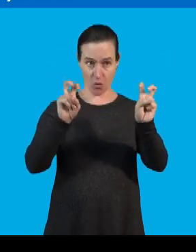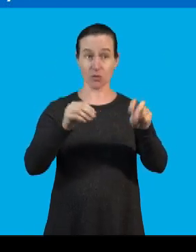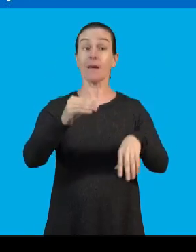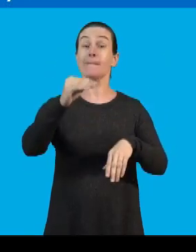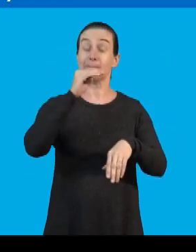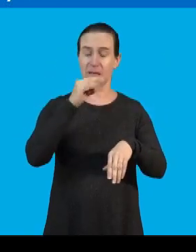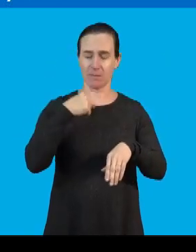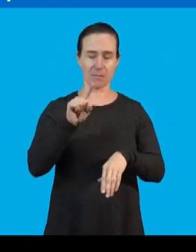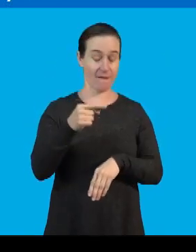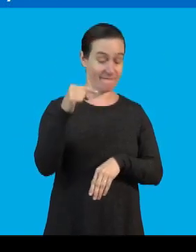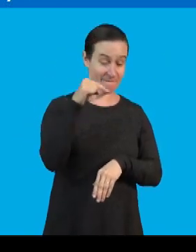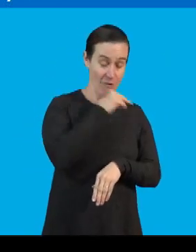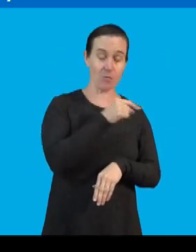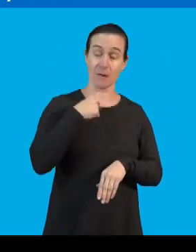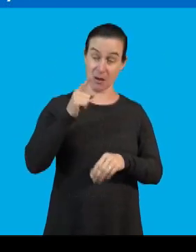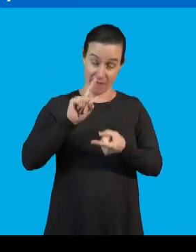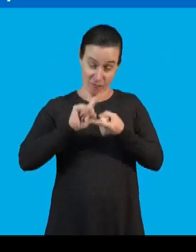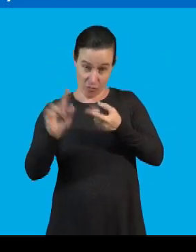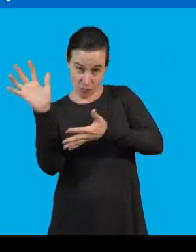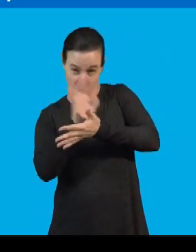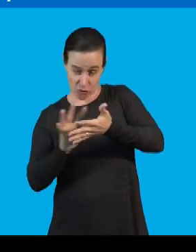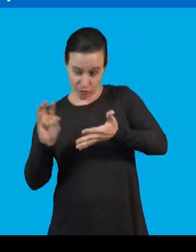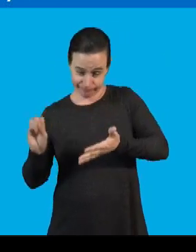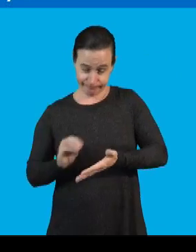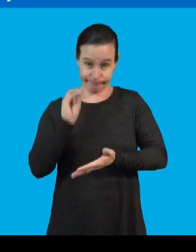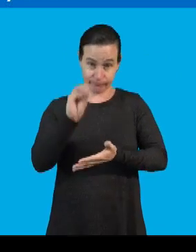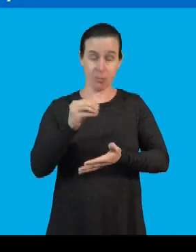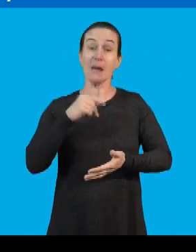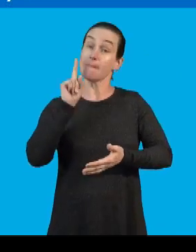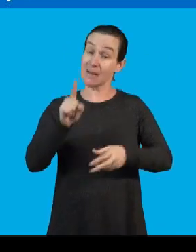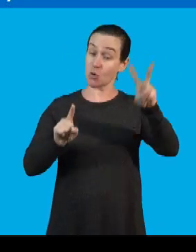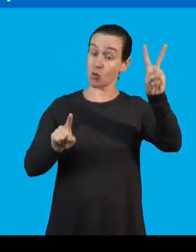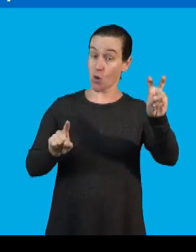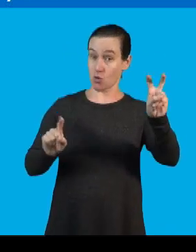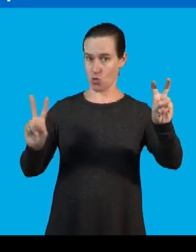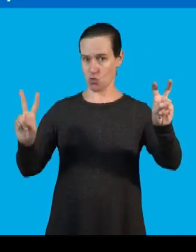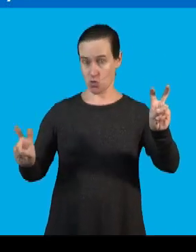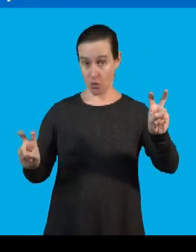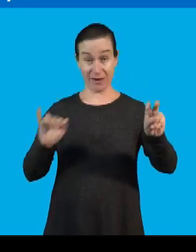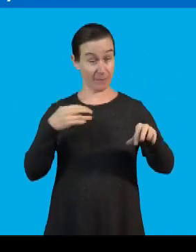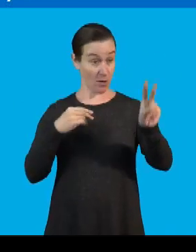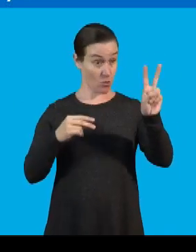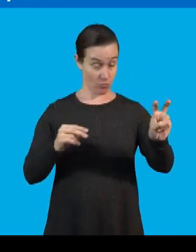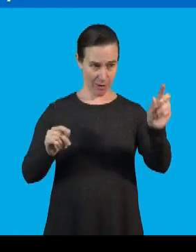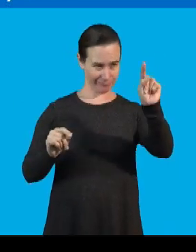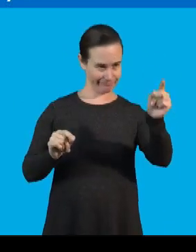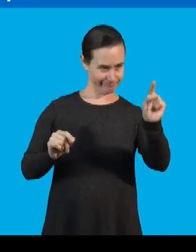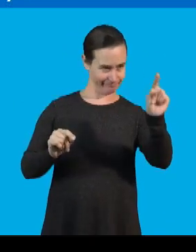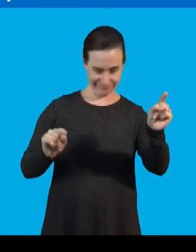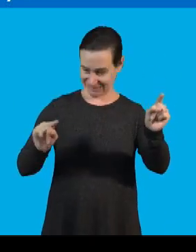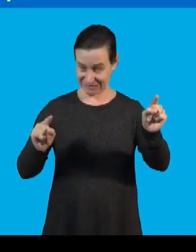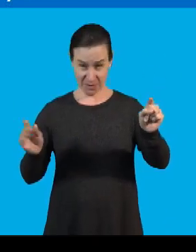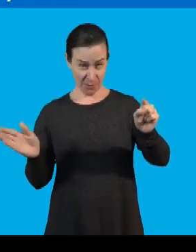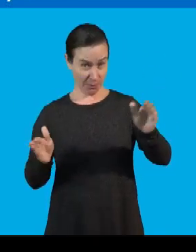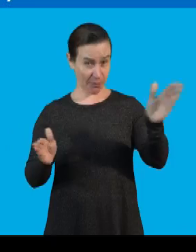now, when you have a quote, please insert your inverted commas. Otherwise, you are going to be lifted from